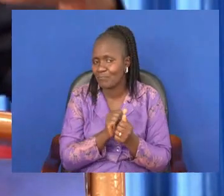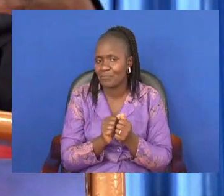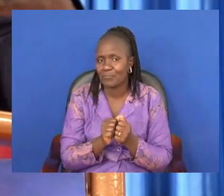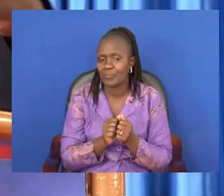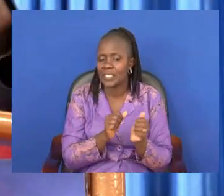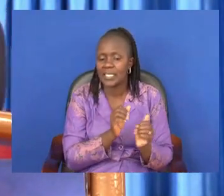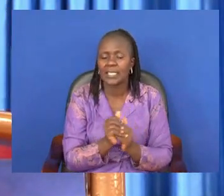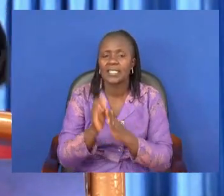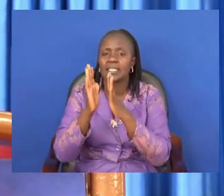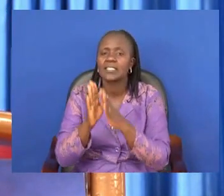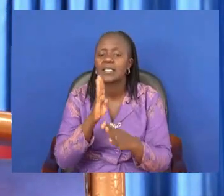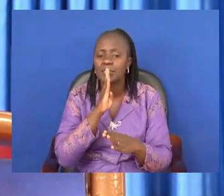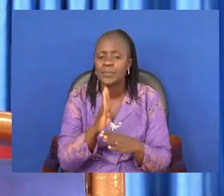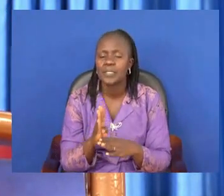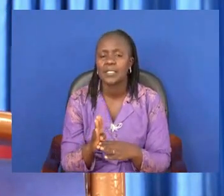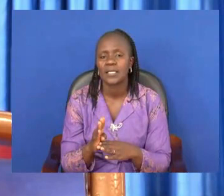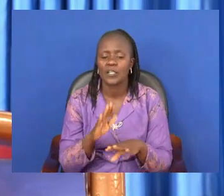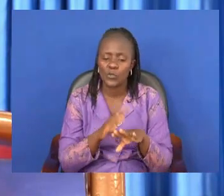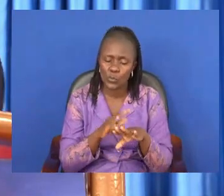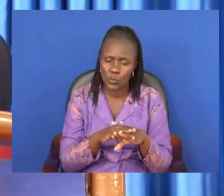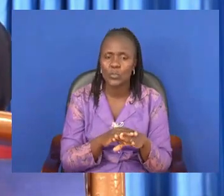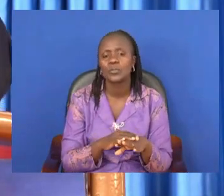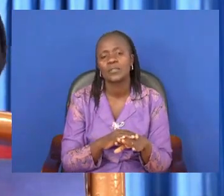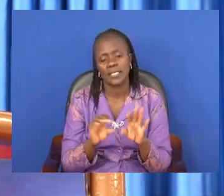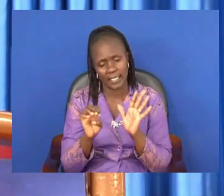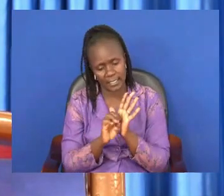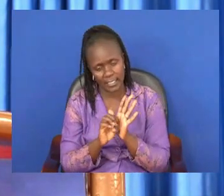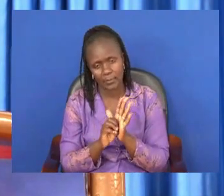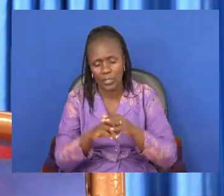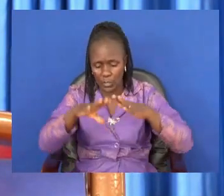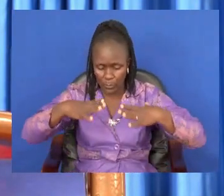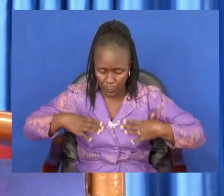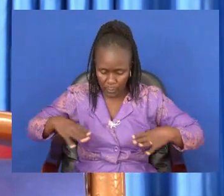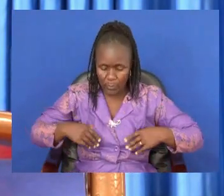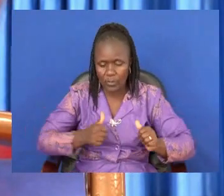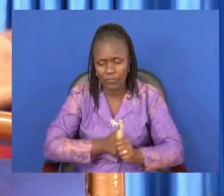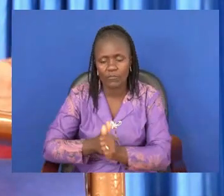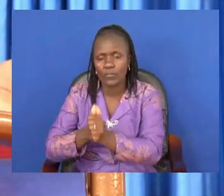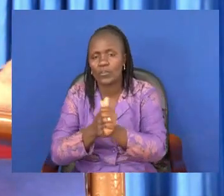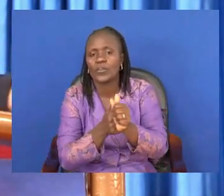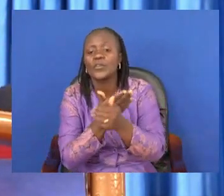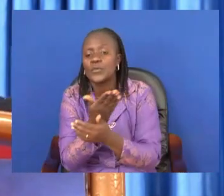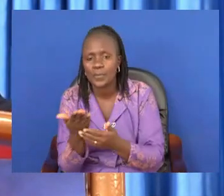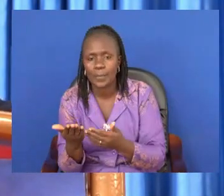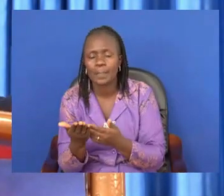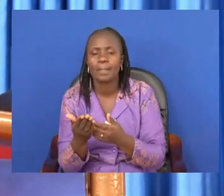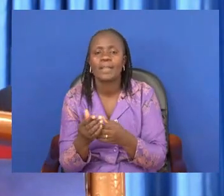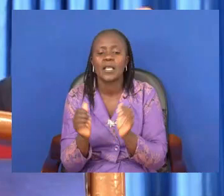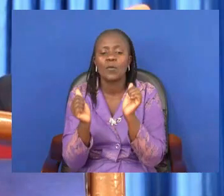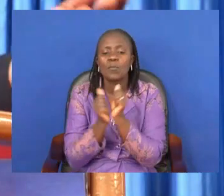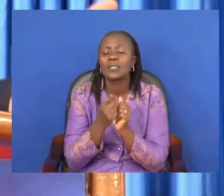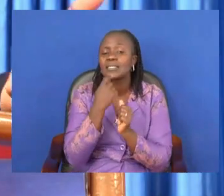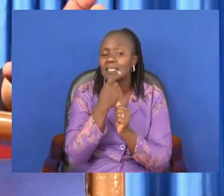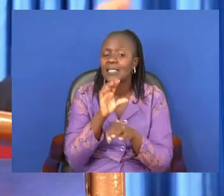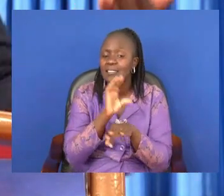let your leadership be the one that you are going to walk in front and people will follow you. That is what Paul is trying to tell these